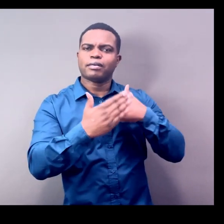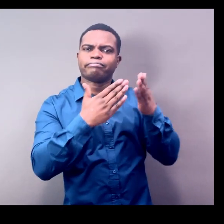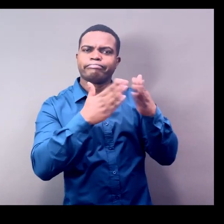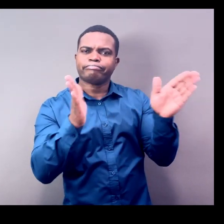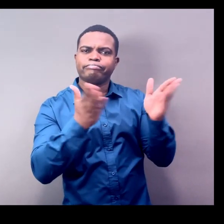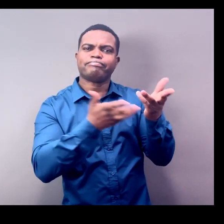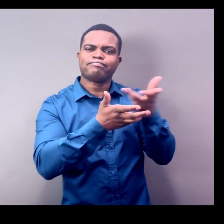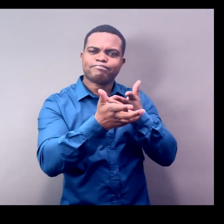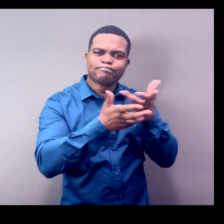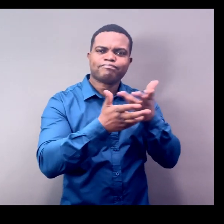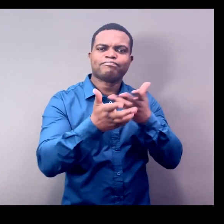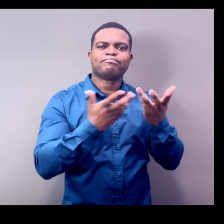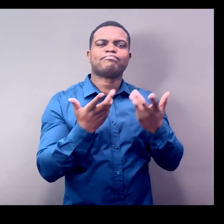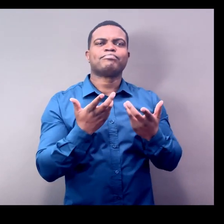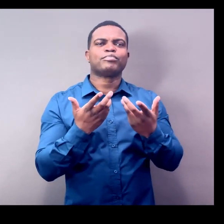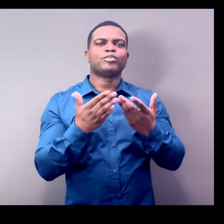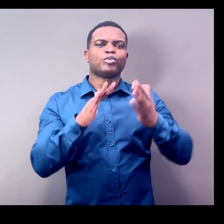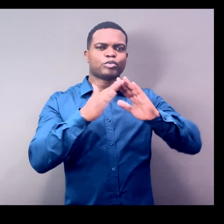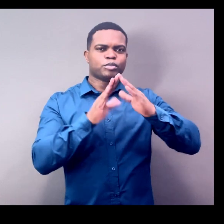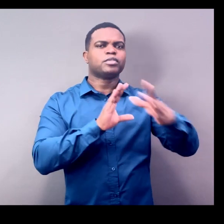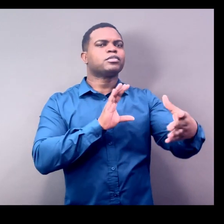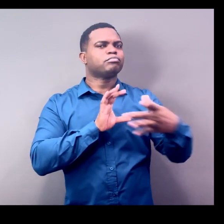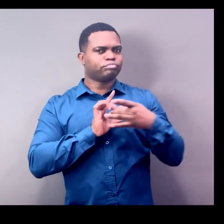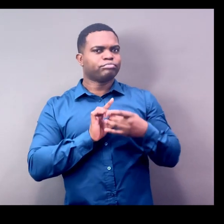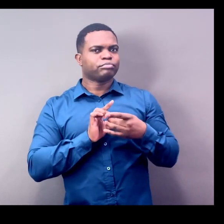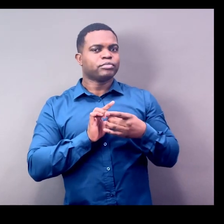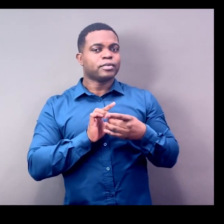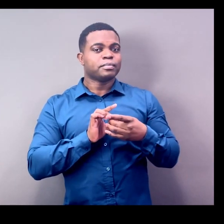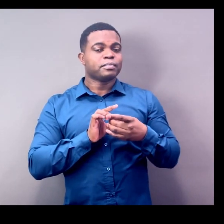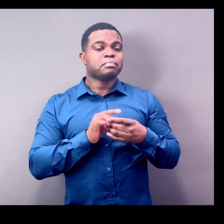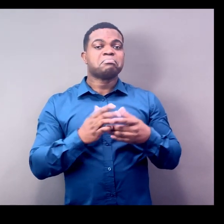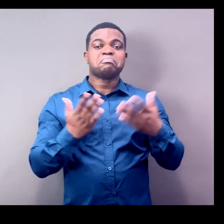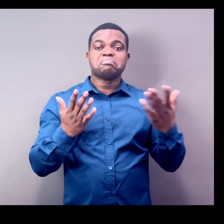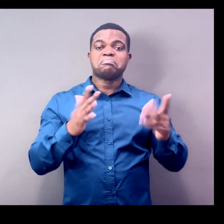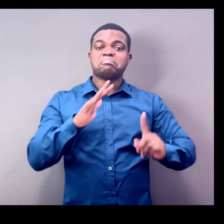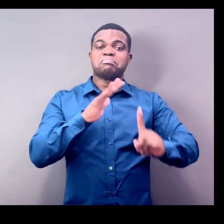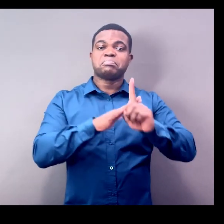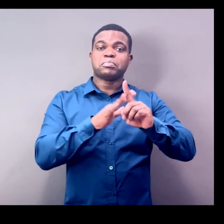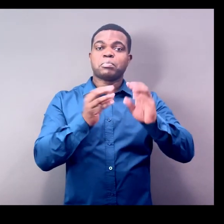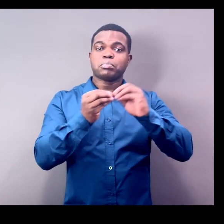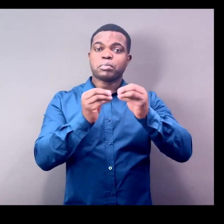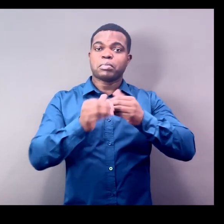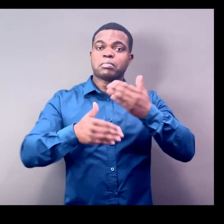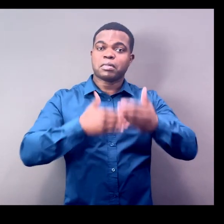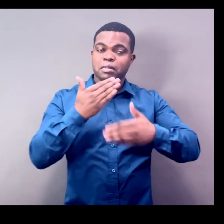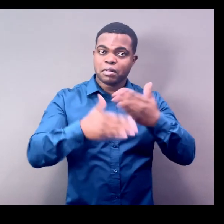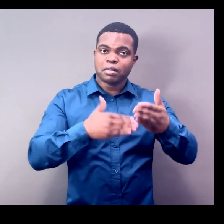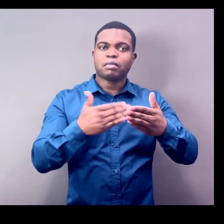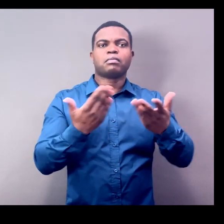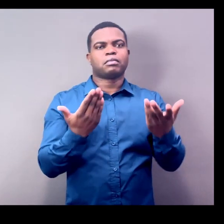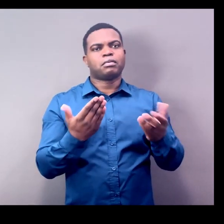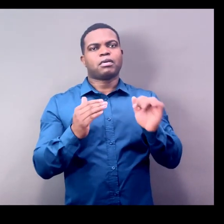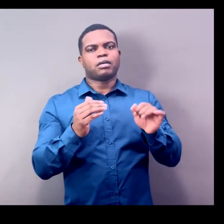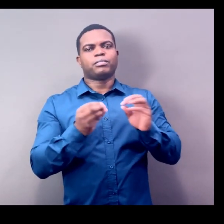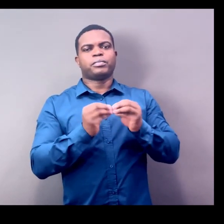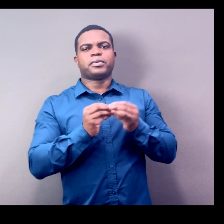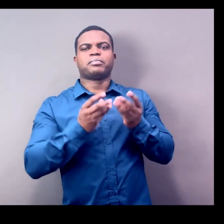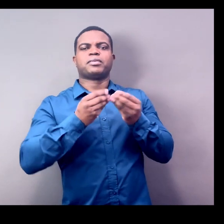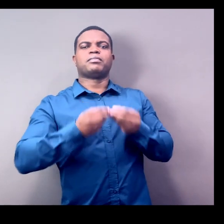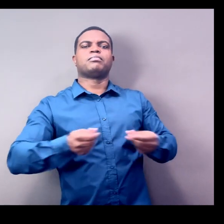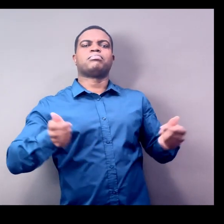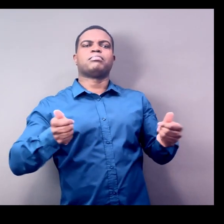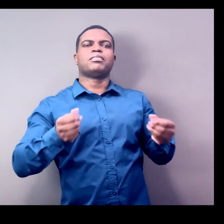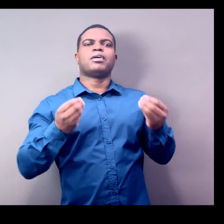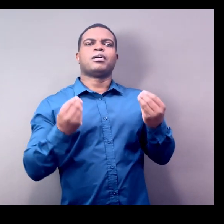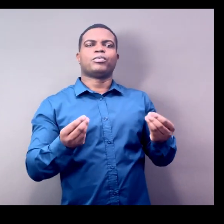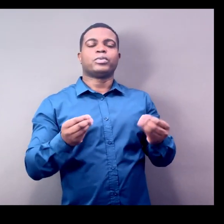are embarking on a community engagement initiative, or you're already implementing a community engagement